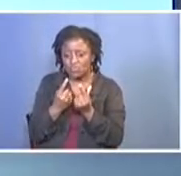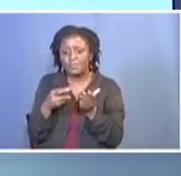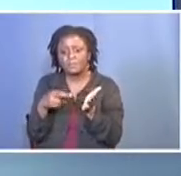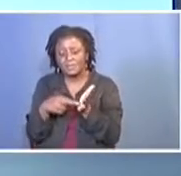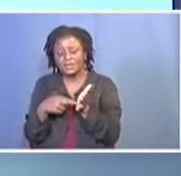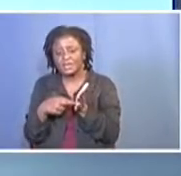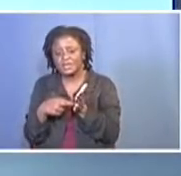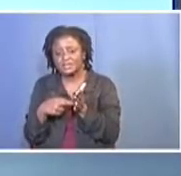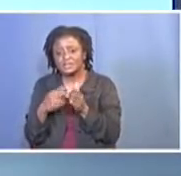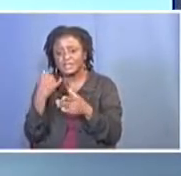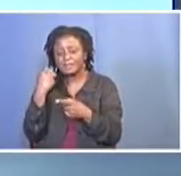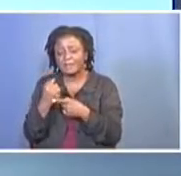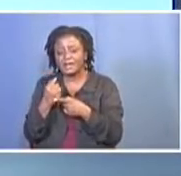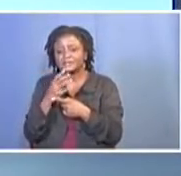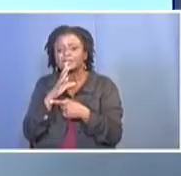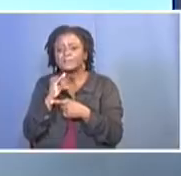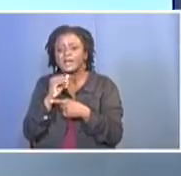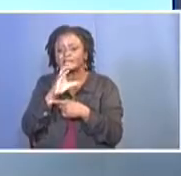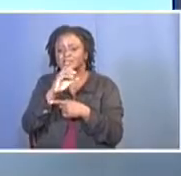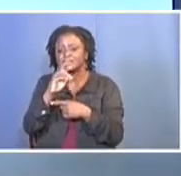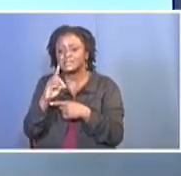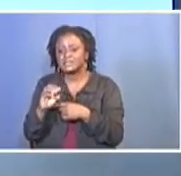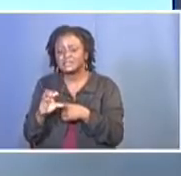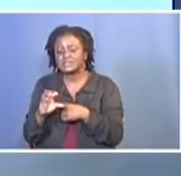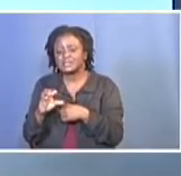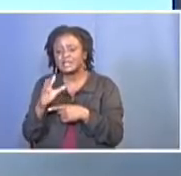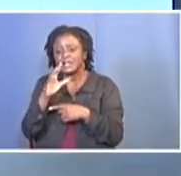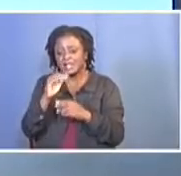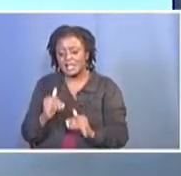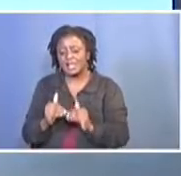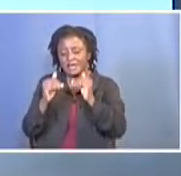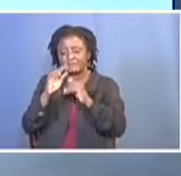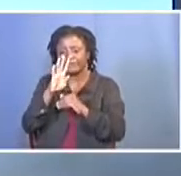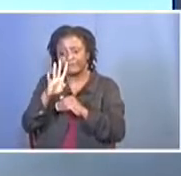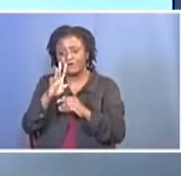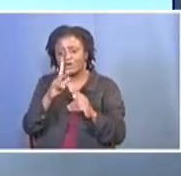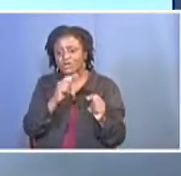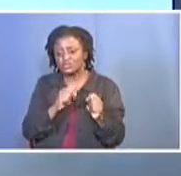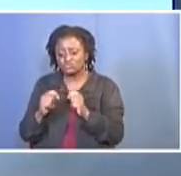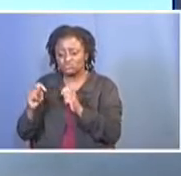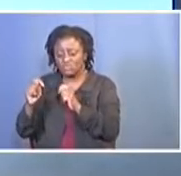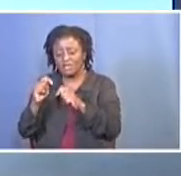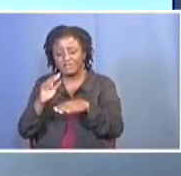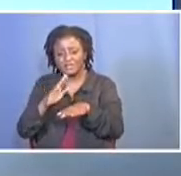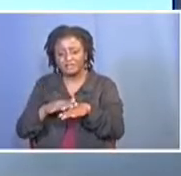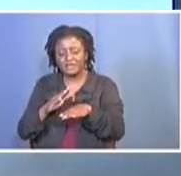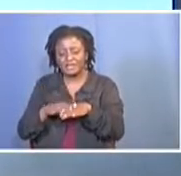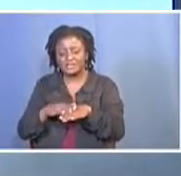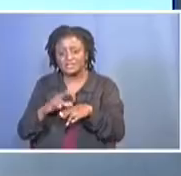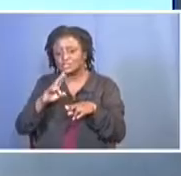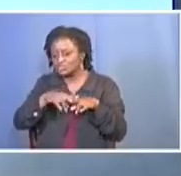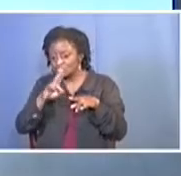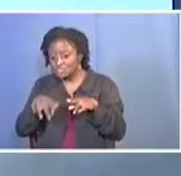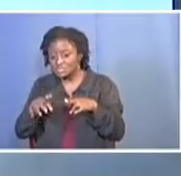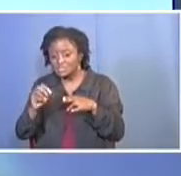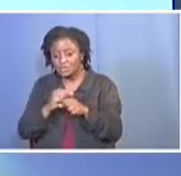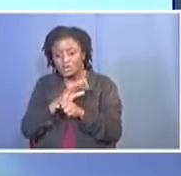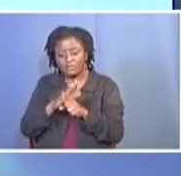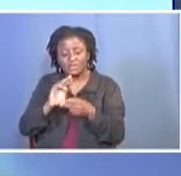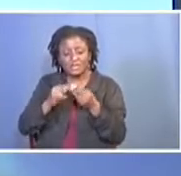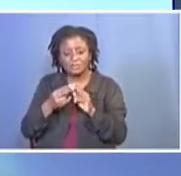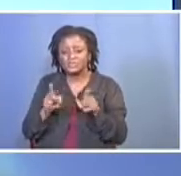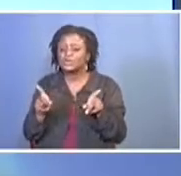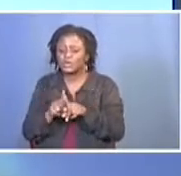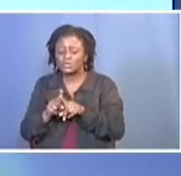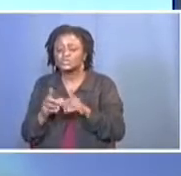4 travel advisory, while individual bookings continue to be steady. He says declining COVID numbers have also been